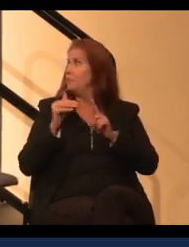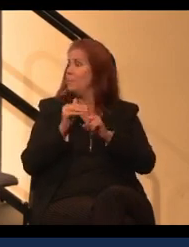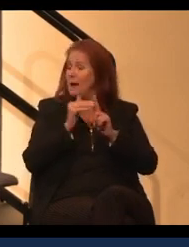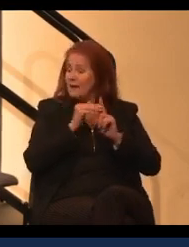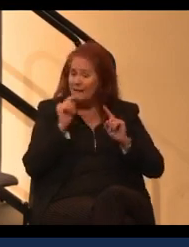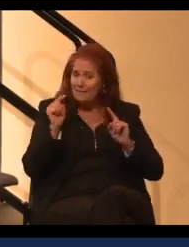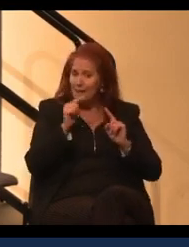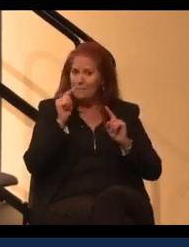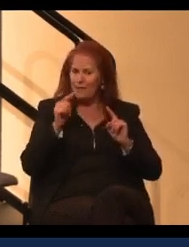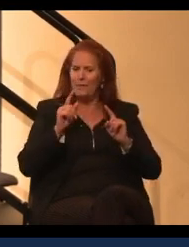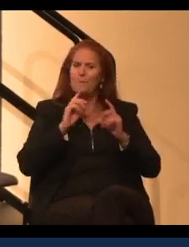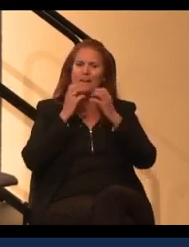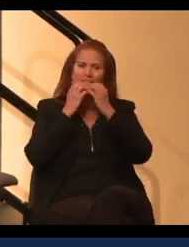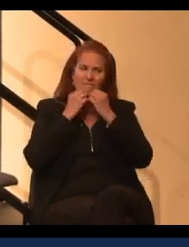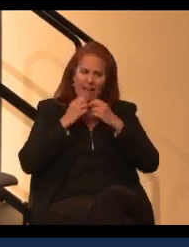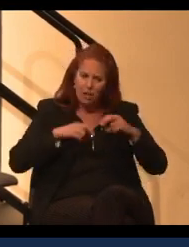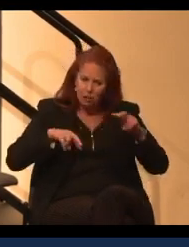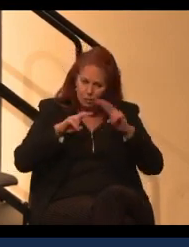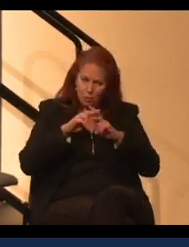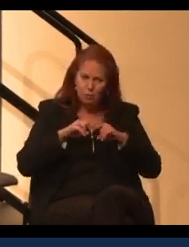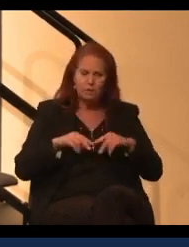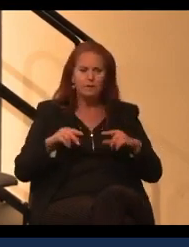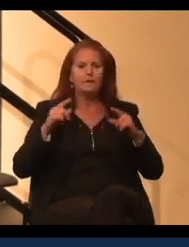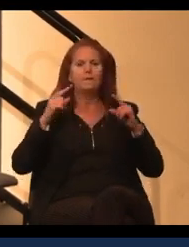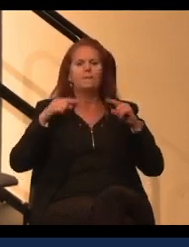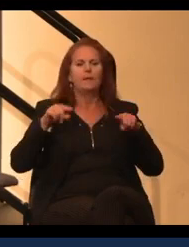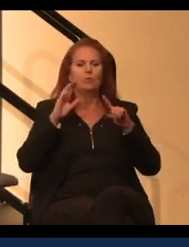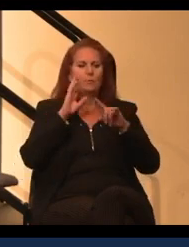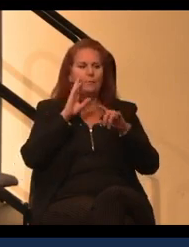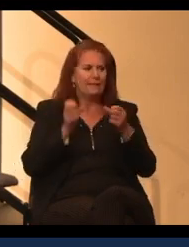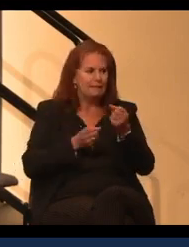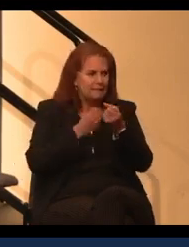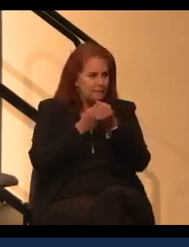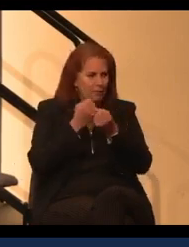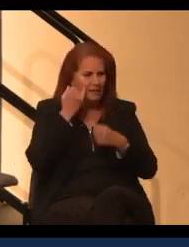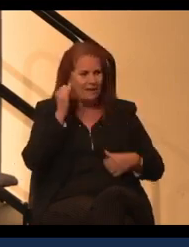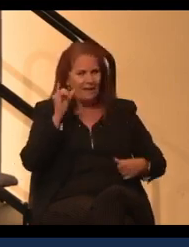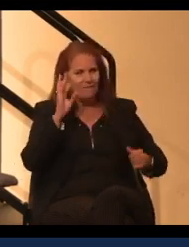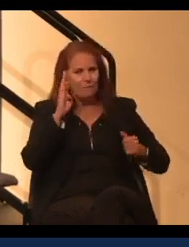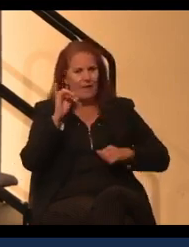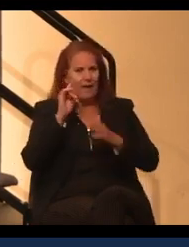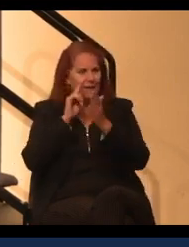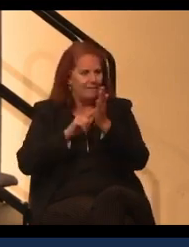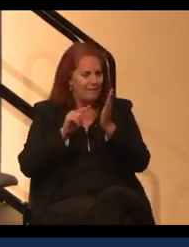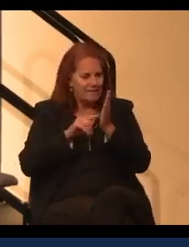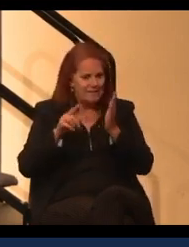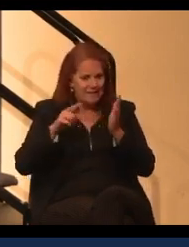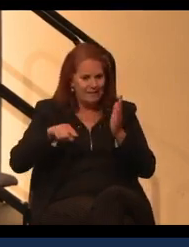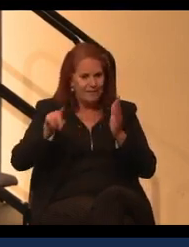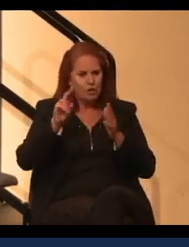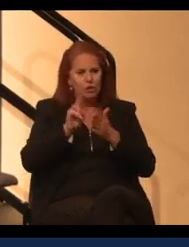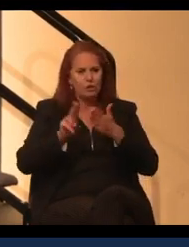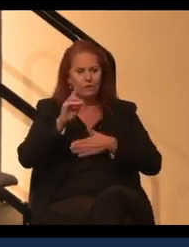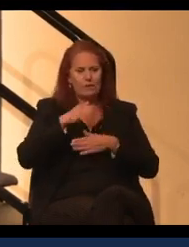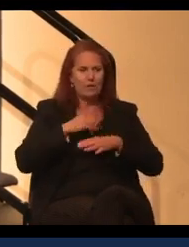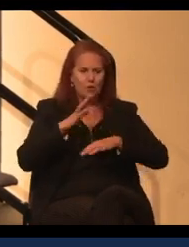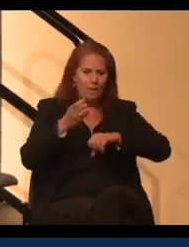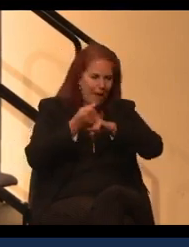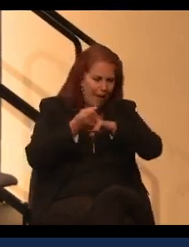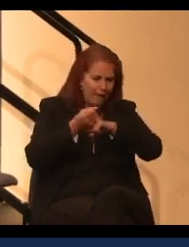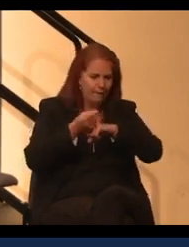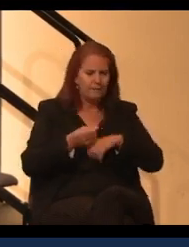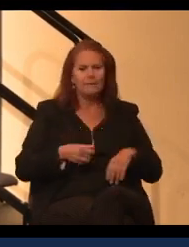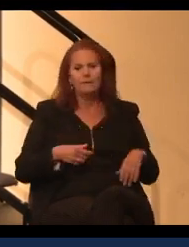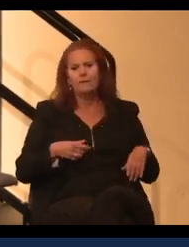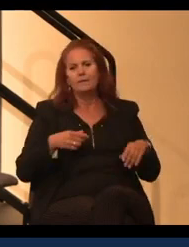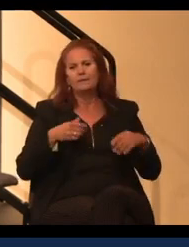that they're being valued, that they will be supported should the FBI investigate, that the university has their back.